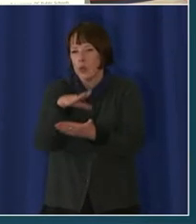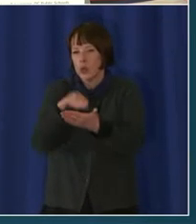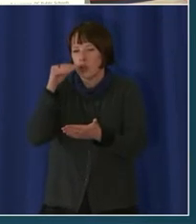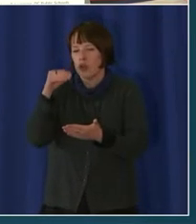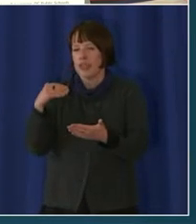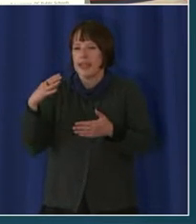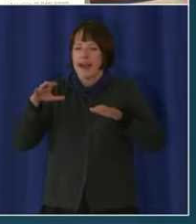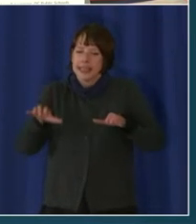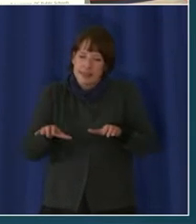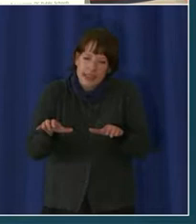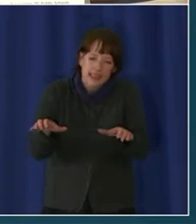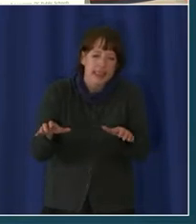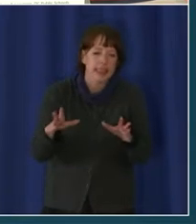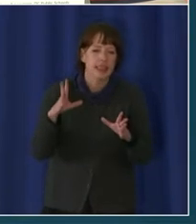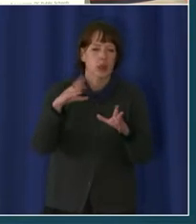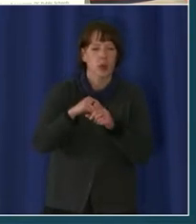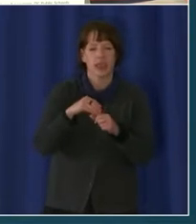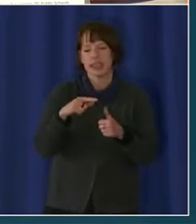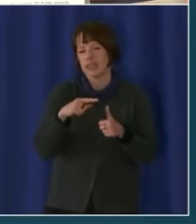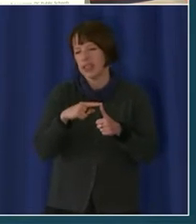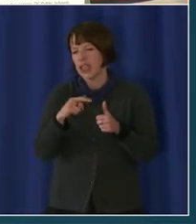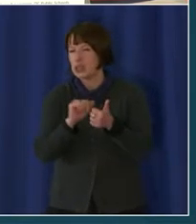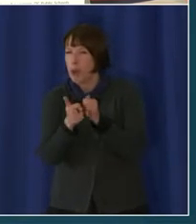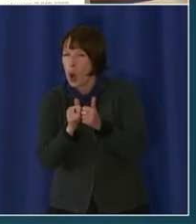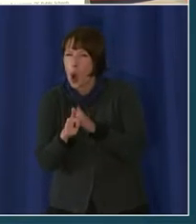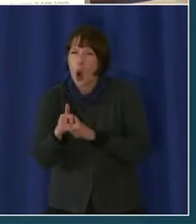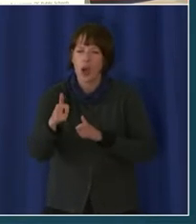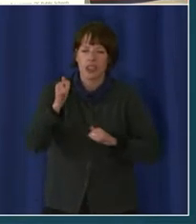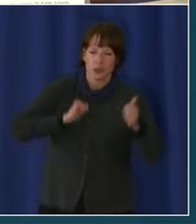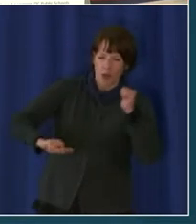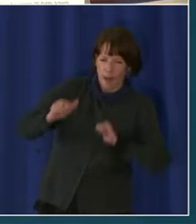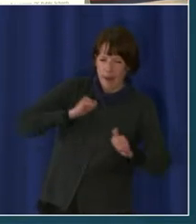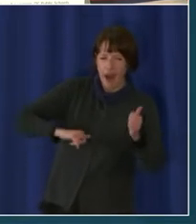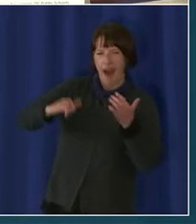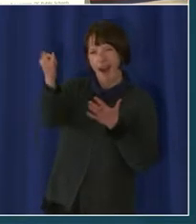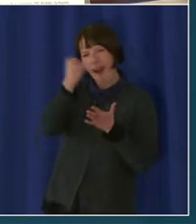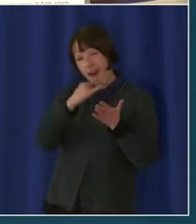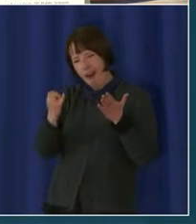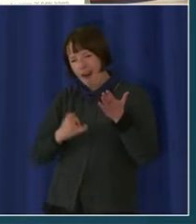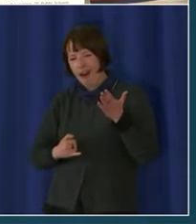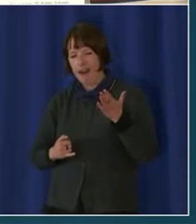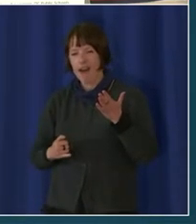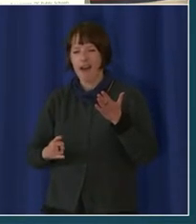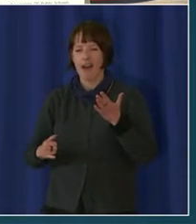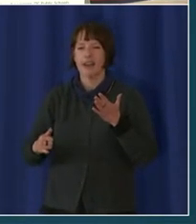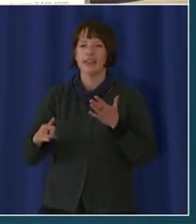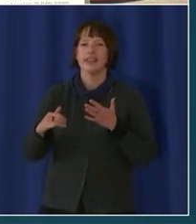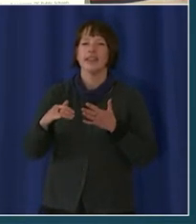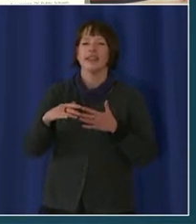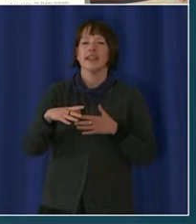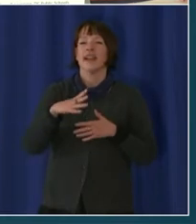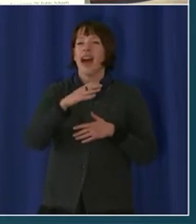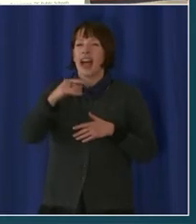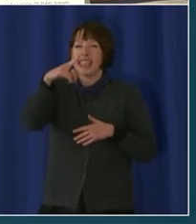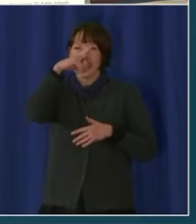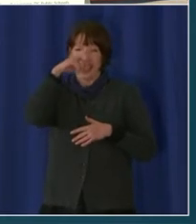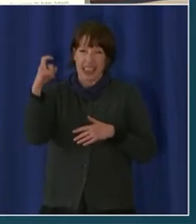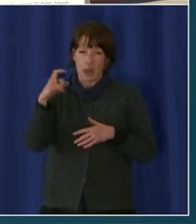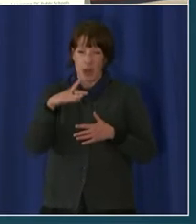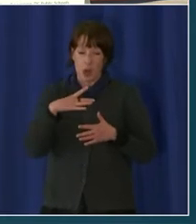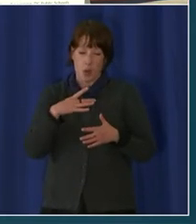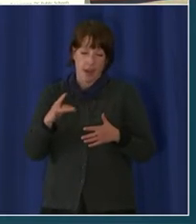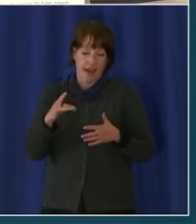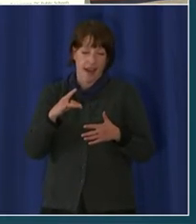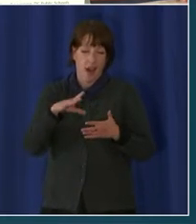activities, including things like sports, drama, the arts, and the summer is all about, as I